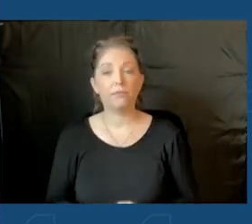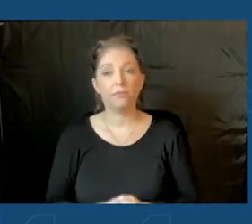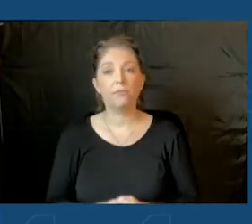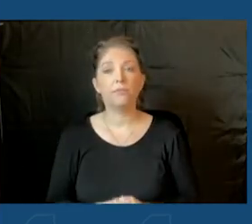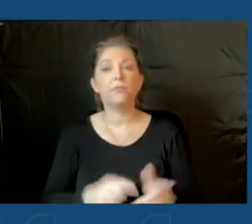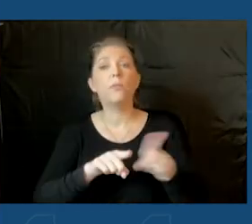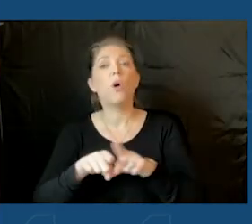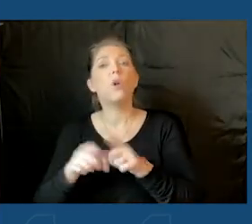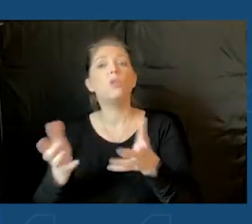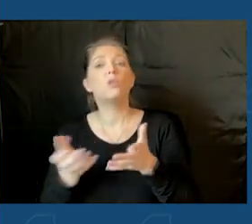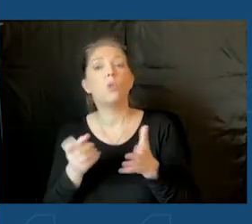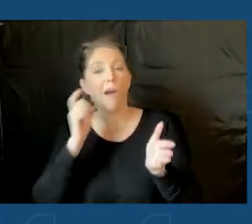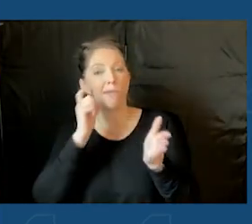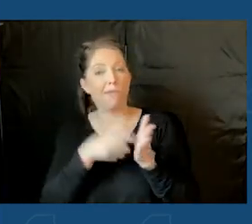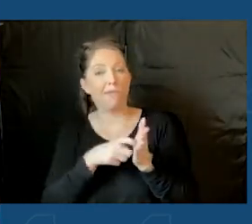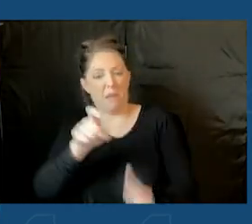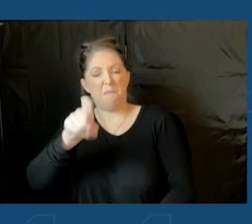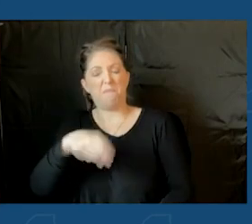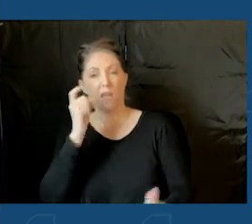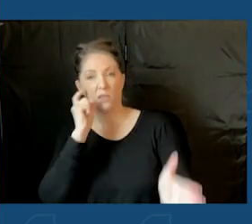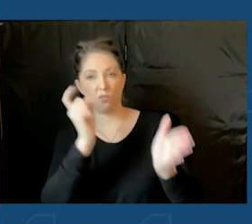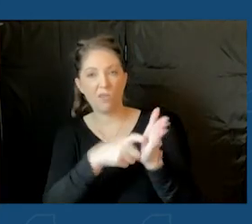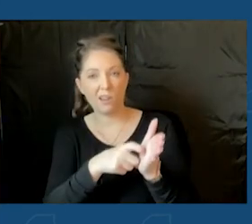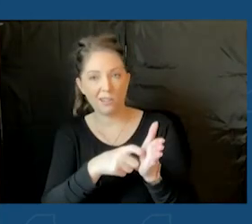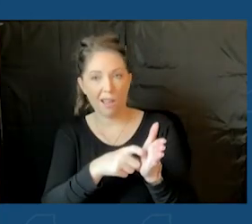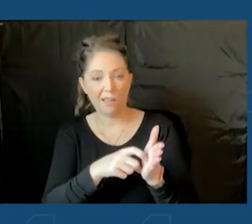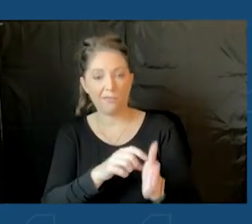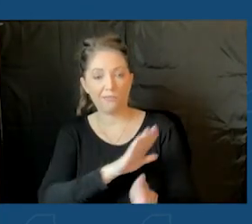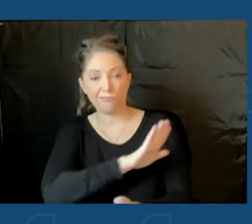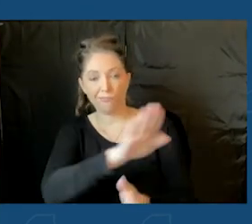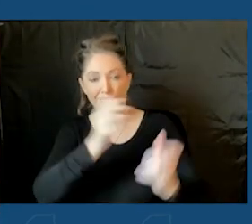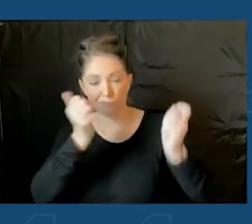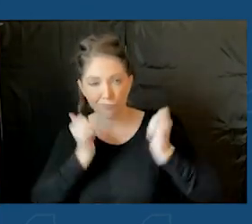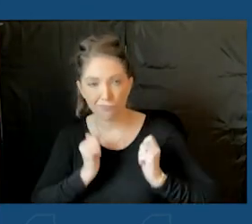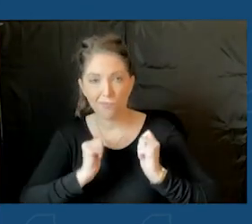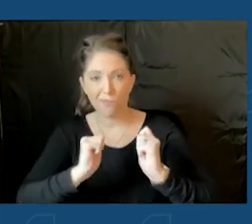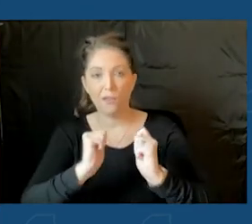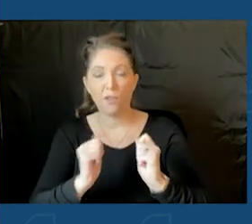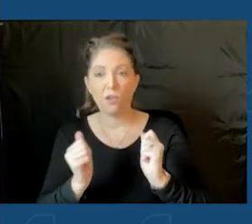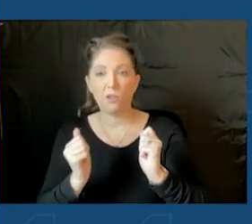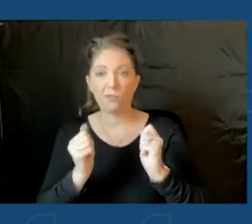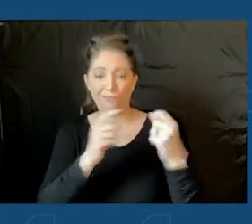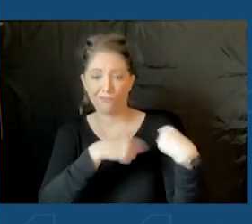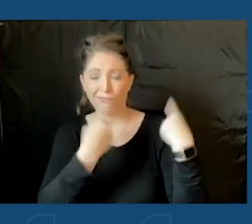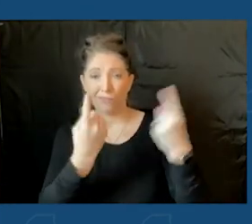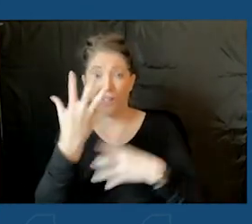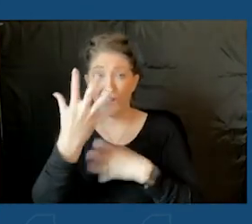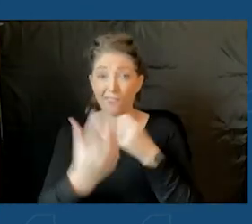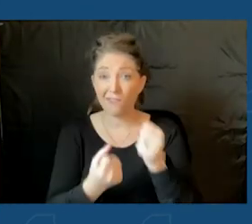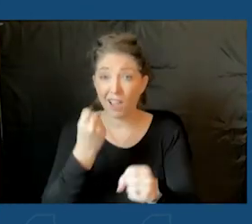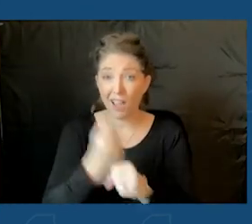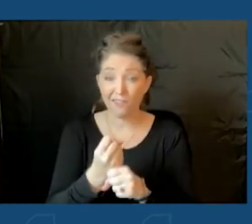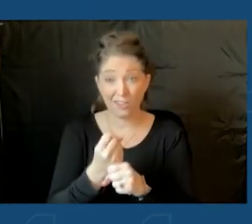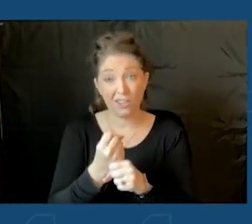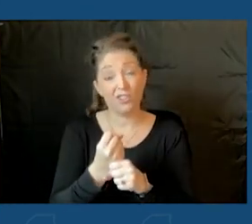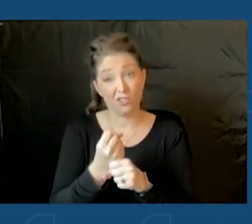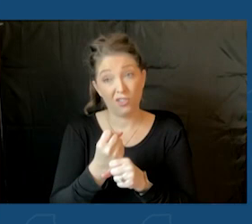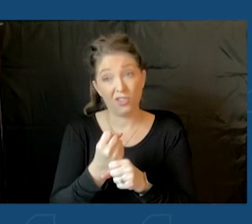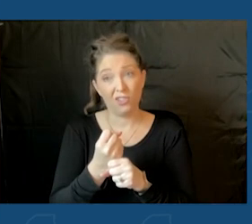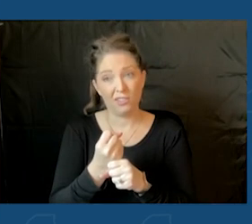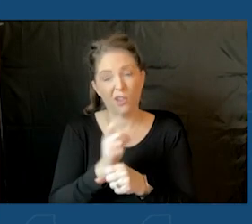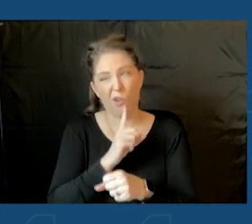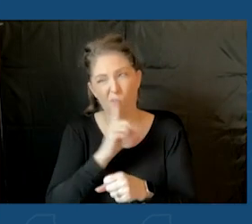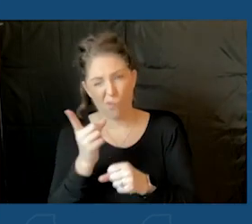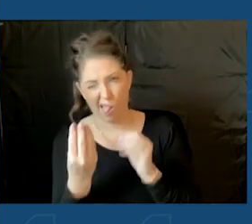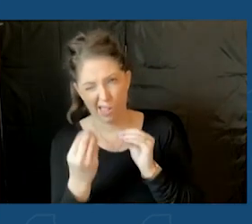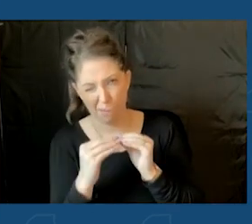recognize, I have to recognize, the remarkable efforts over more than 5 years, and that's actually understating the period of time that we've been